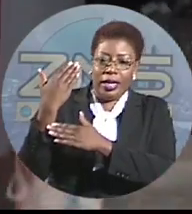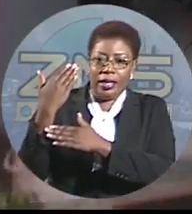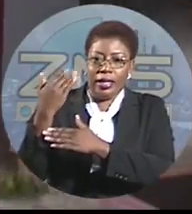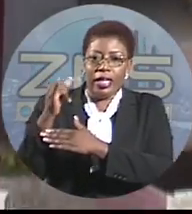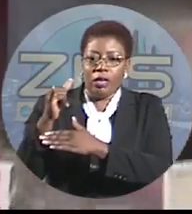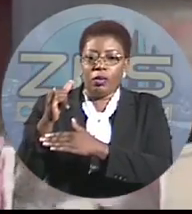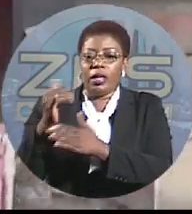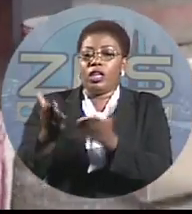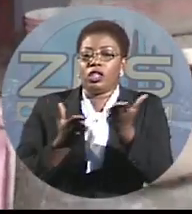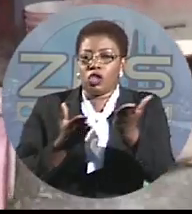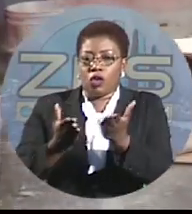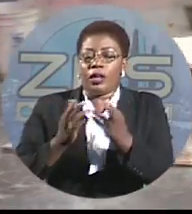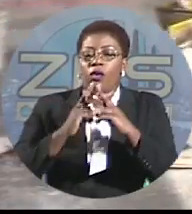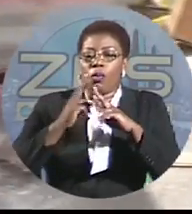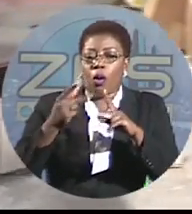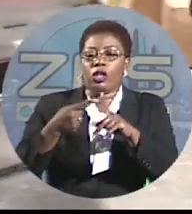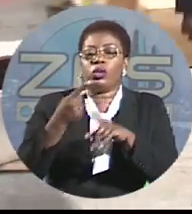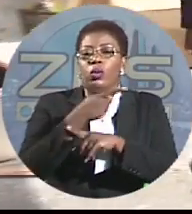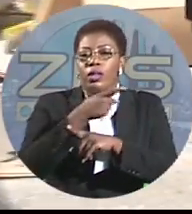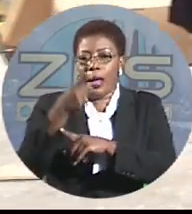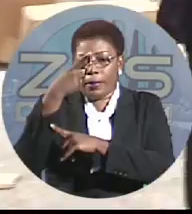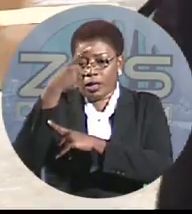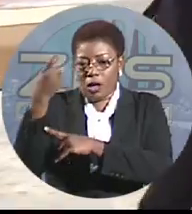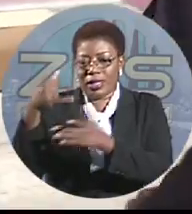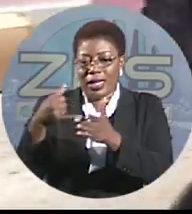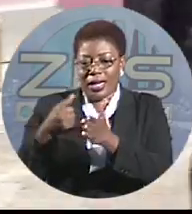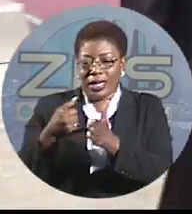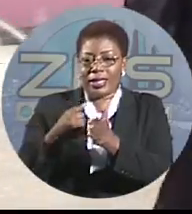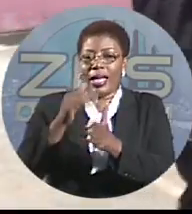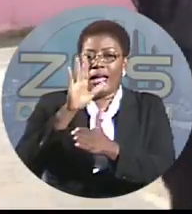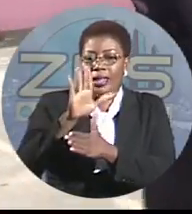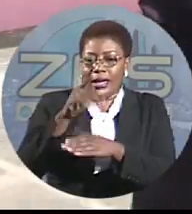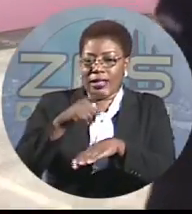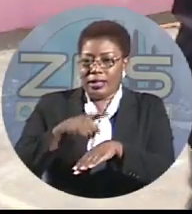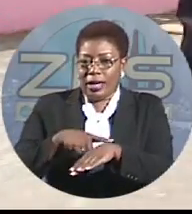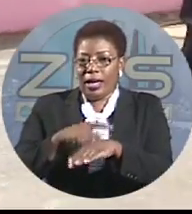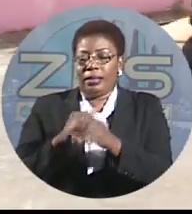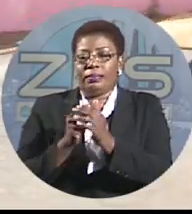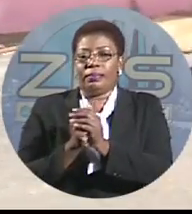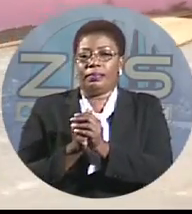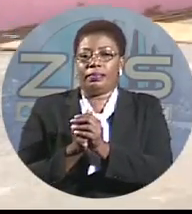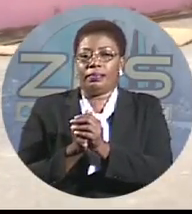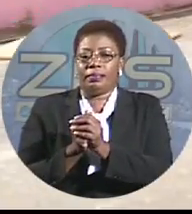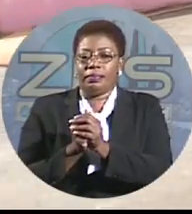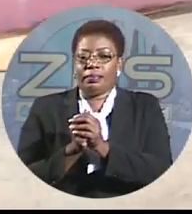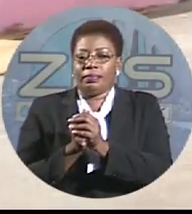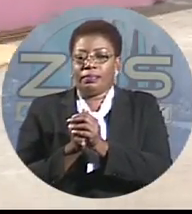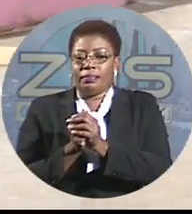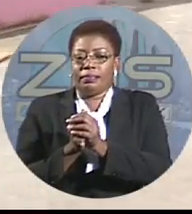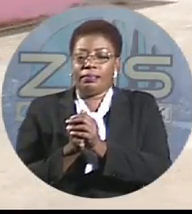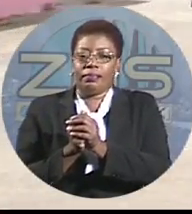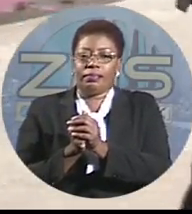a servant and must report to them, because it's now the people's time. Siaska Adderley, ZNS Network News.